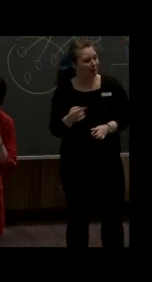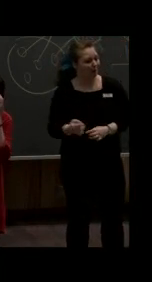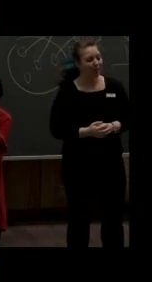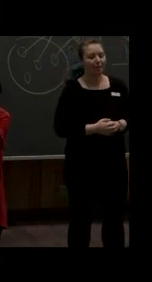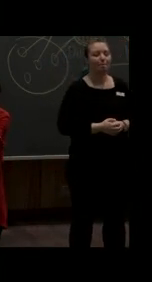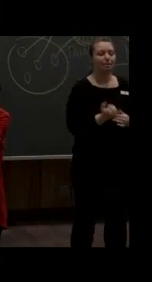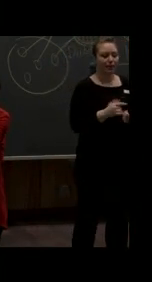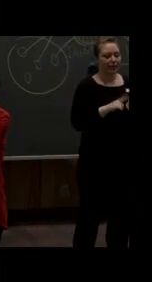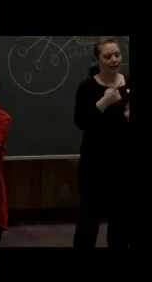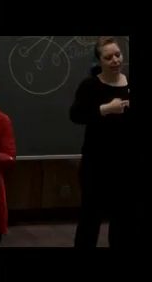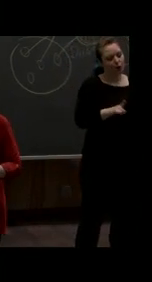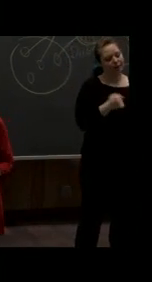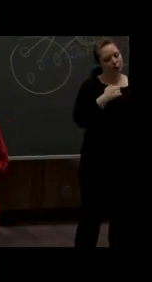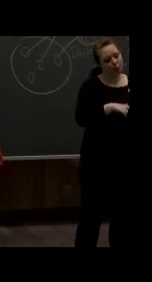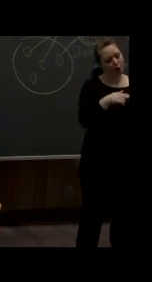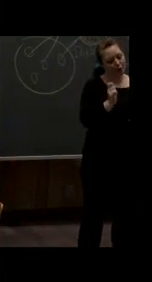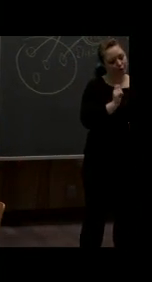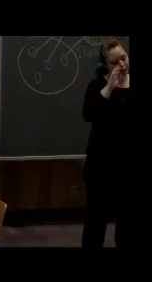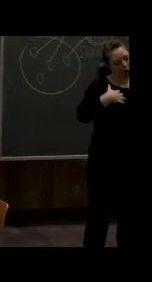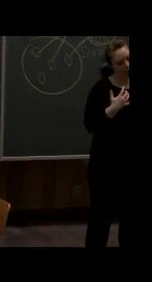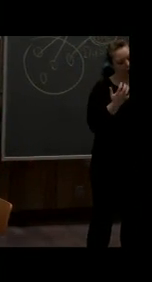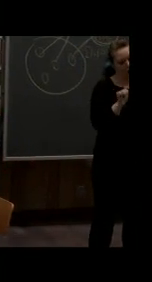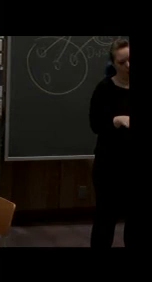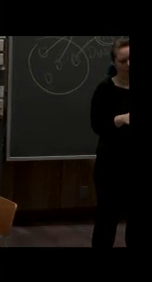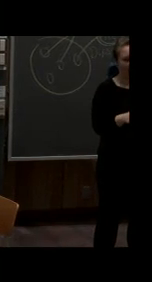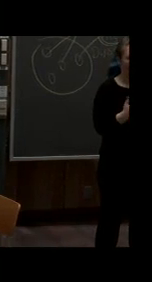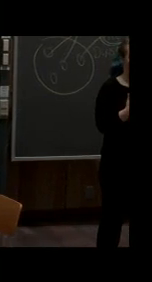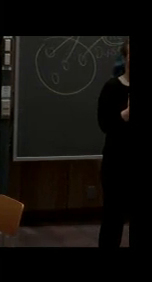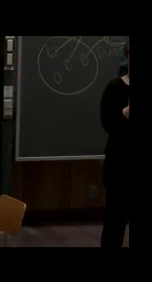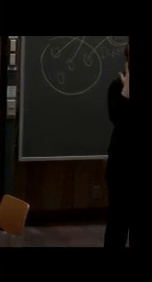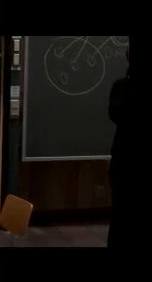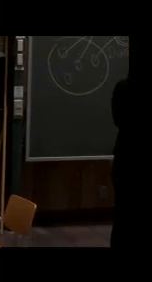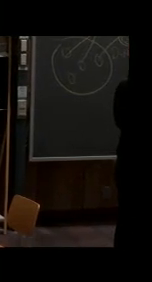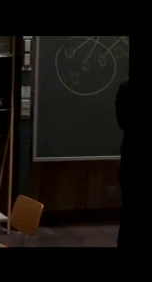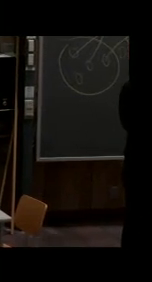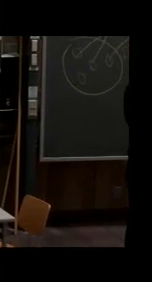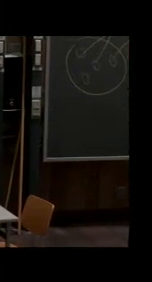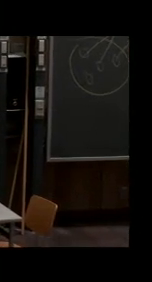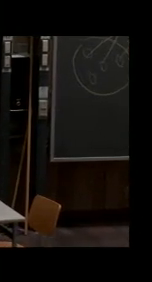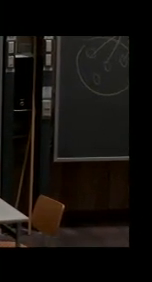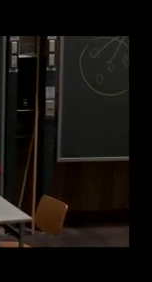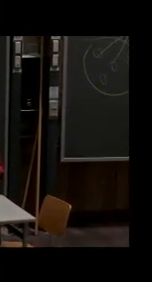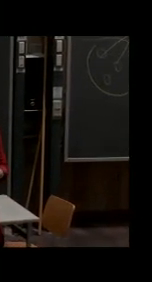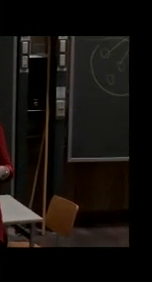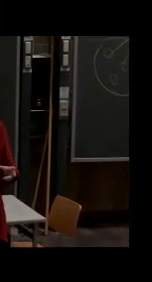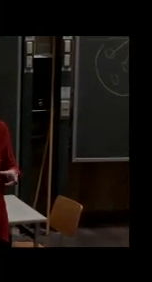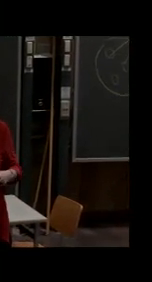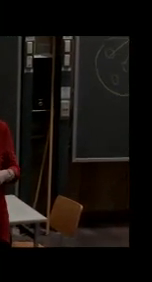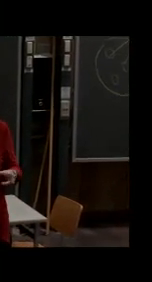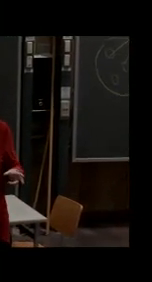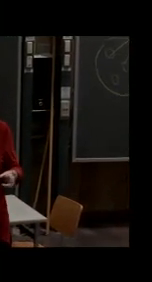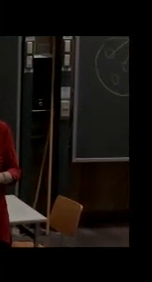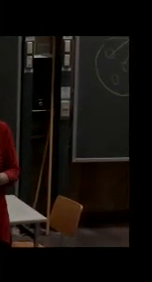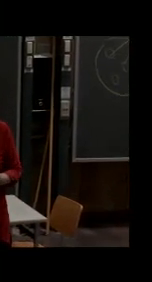And the other part is I asked people to our Great Place to Work culture profile if they would just on Facebook give me three words that they